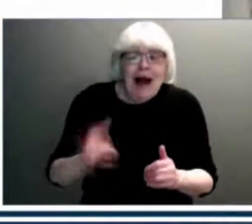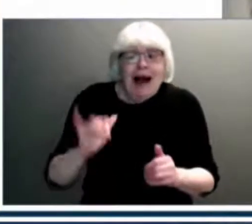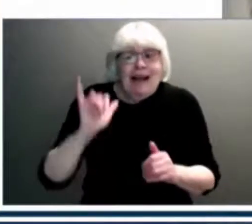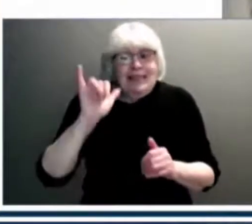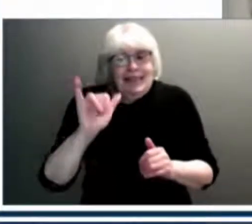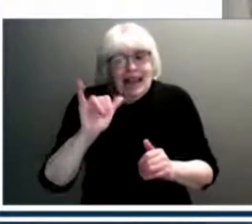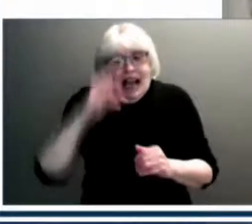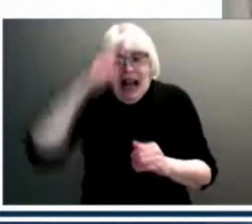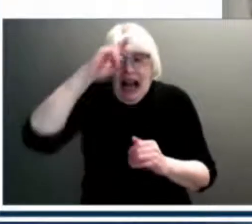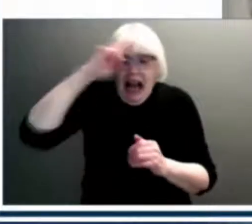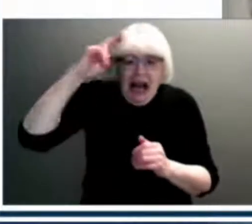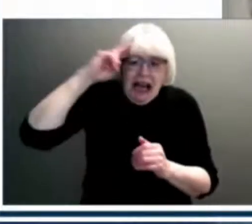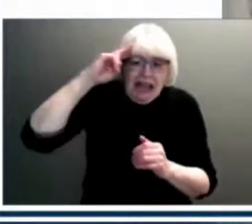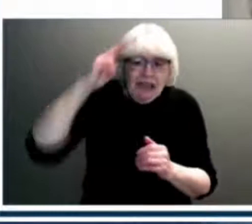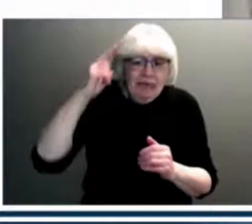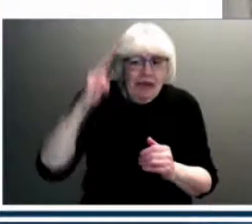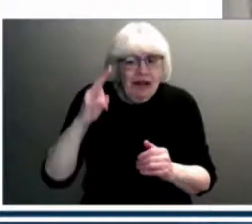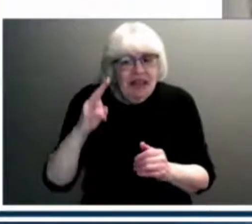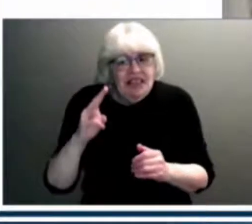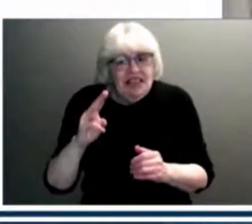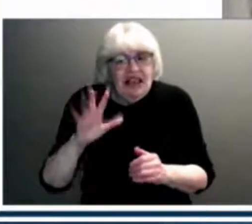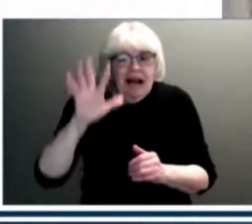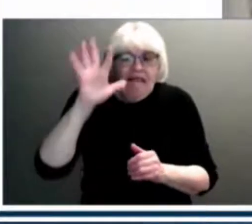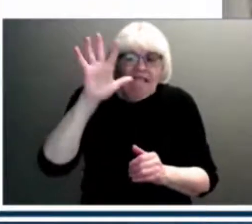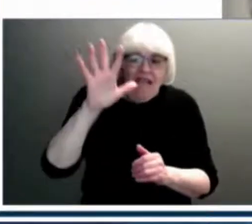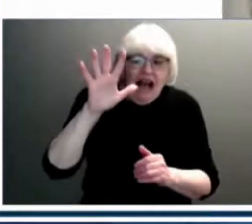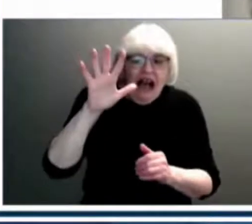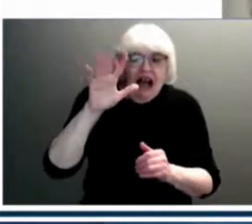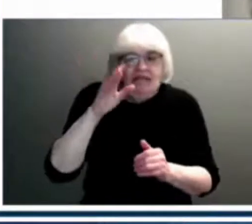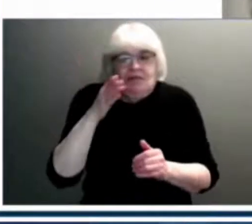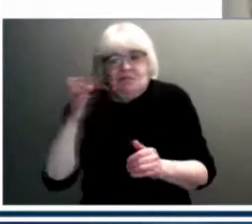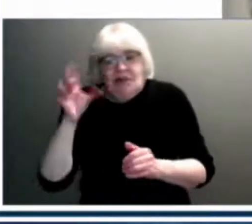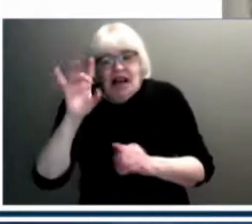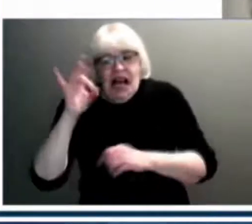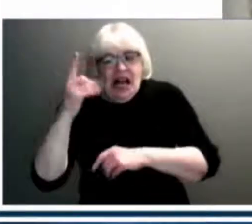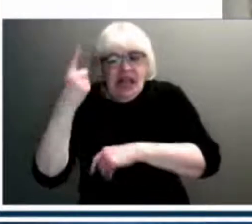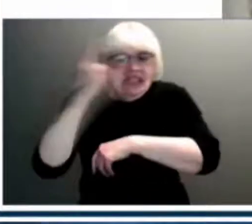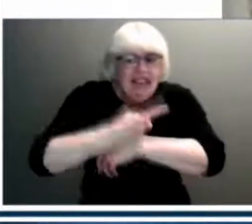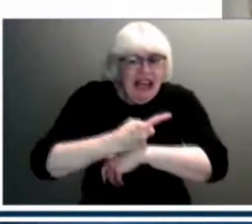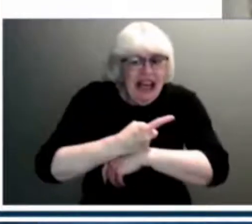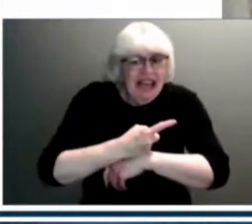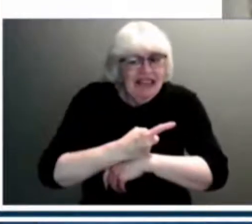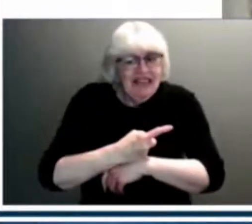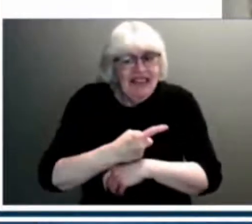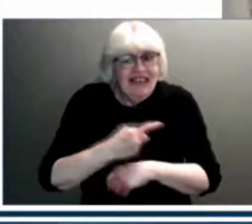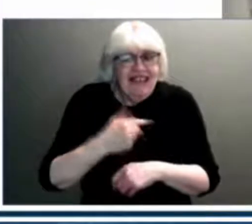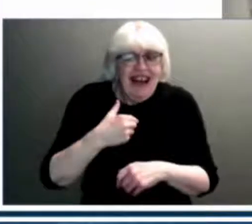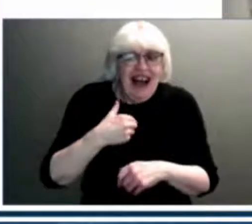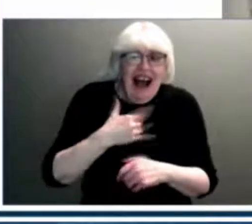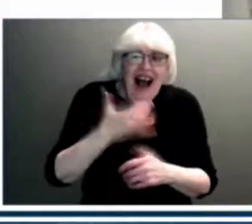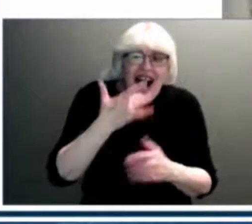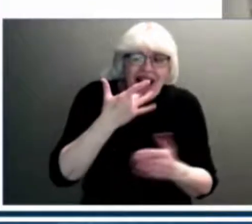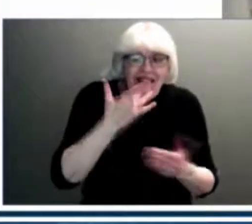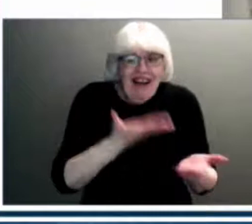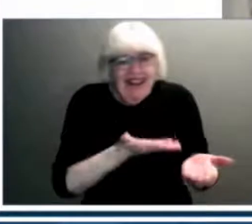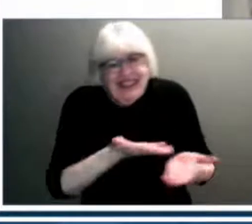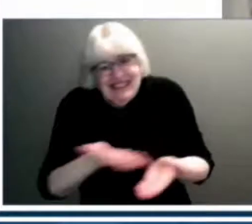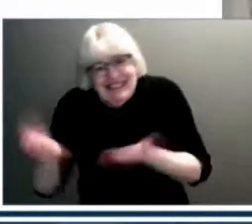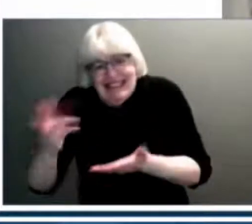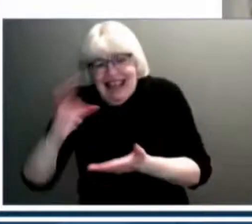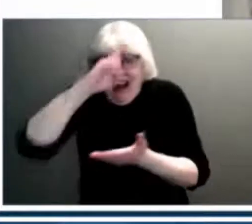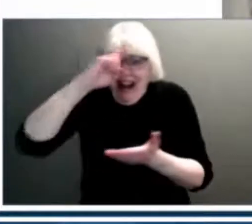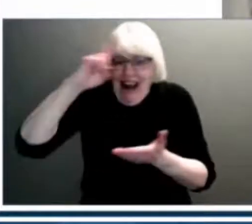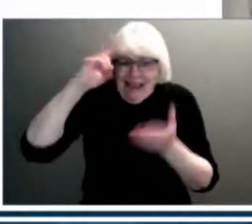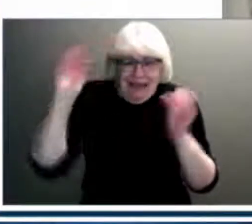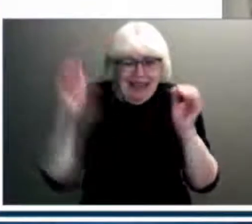want anyone to enter the hospital as a result of COVID. Every hospitalization is scary and it is a concern